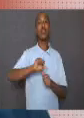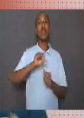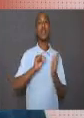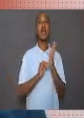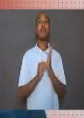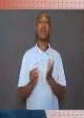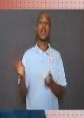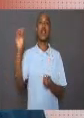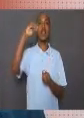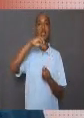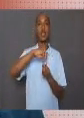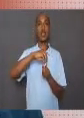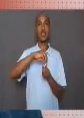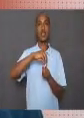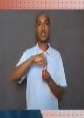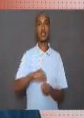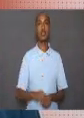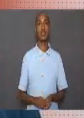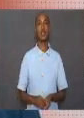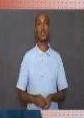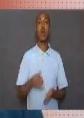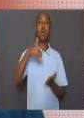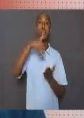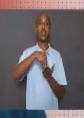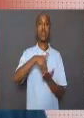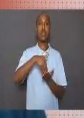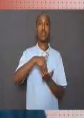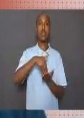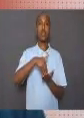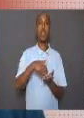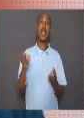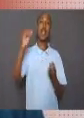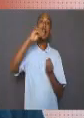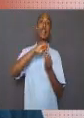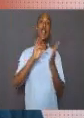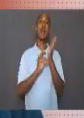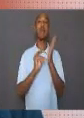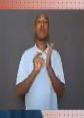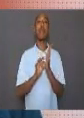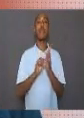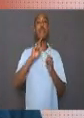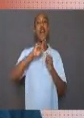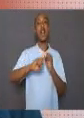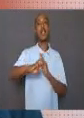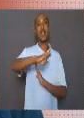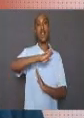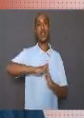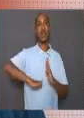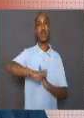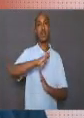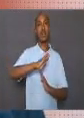number increases. There is also an increased number of valence